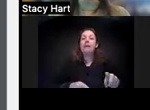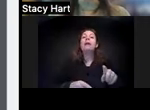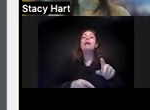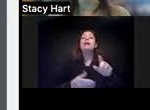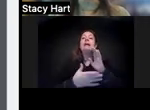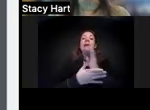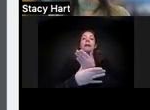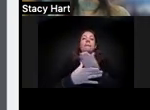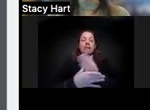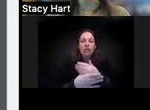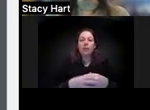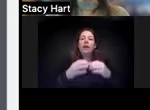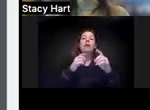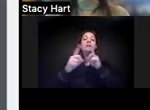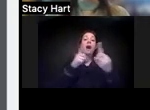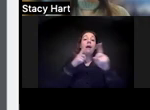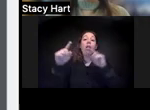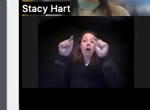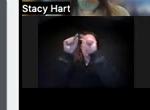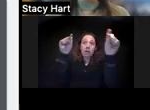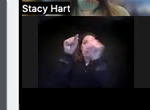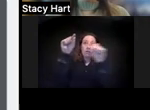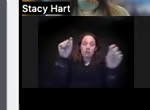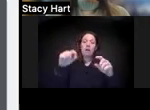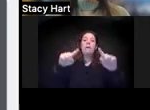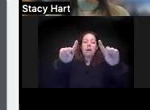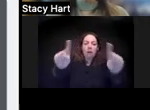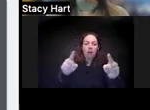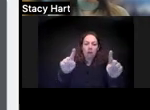the lines of the conversation. Next slide.